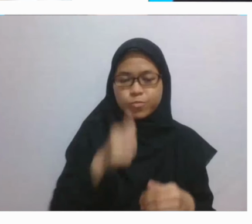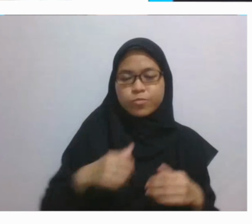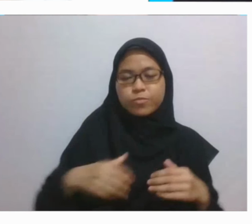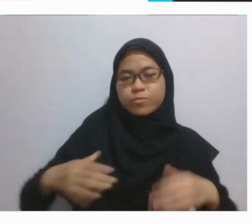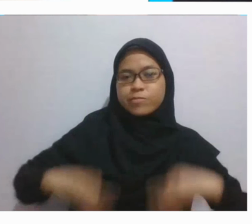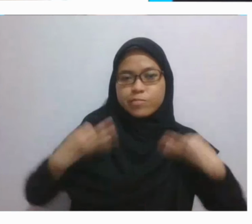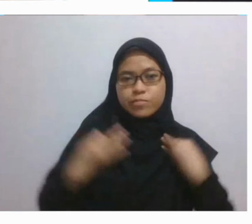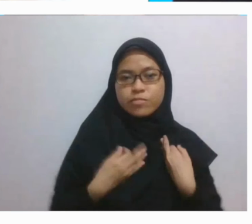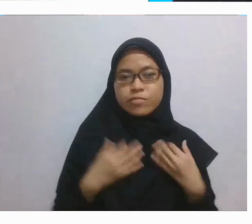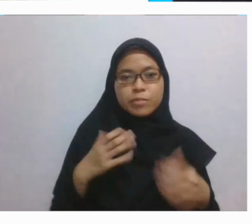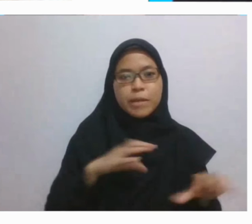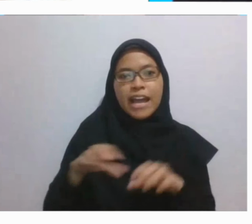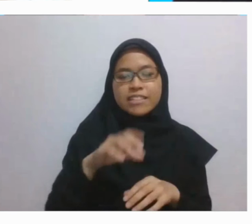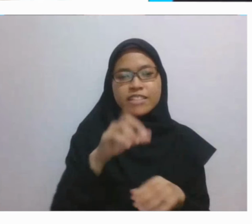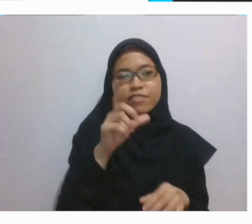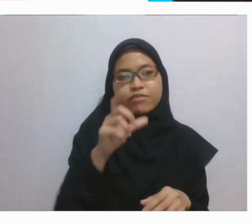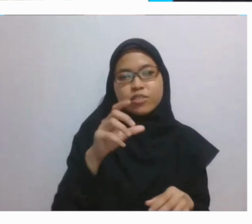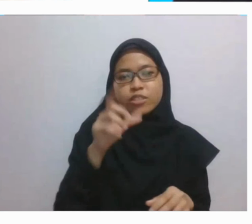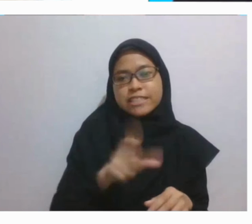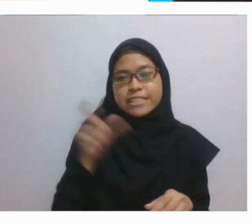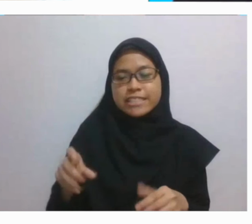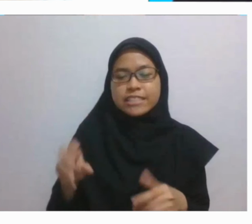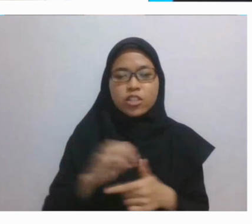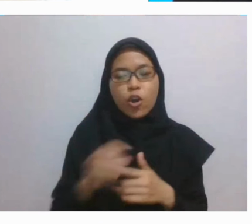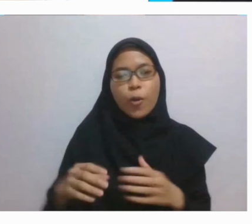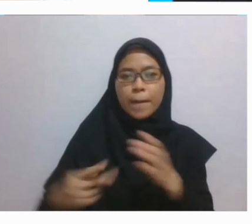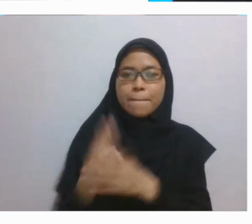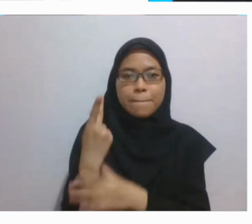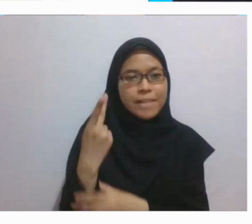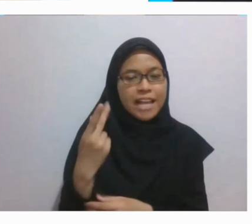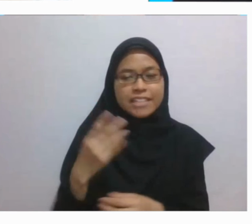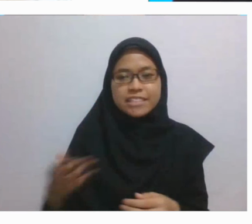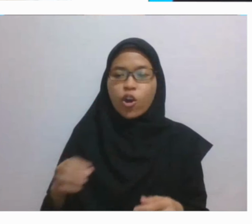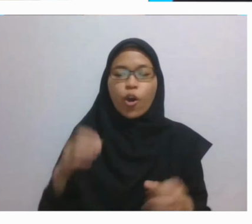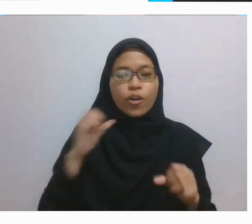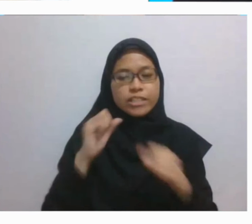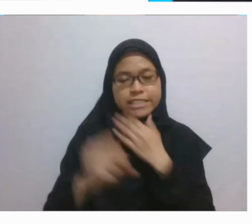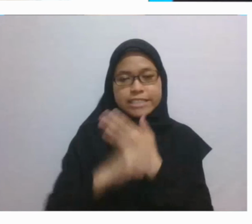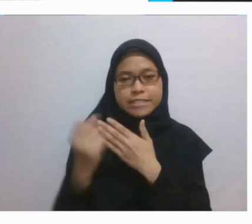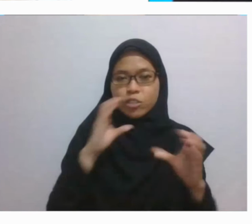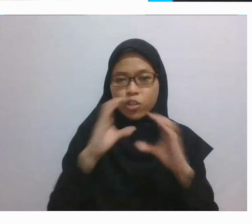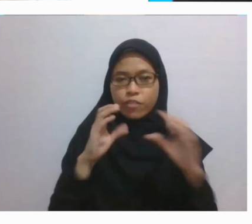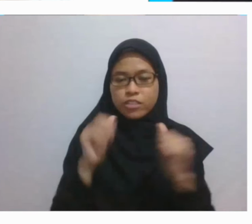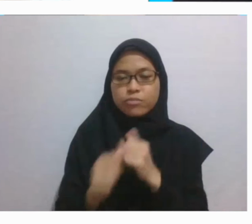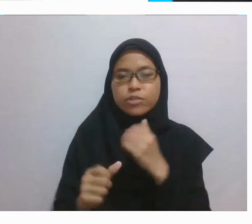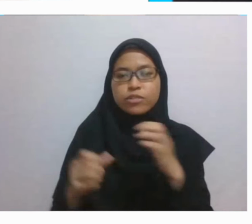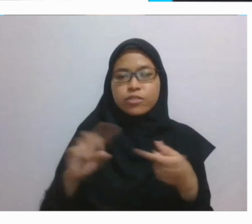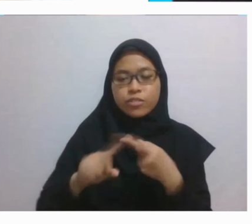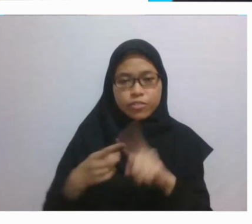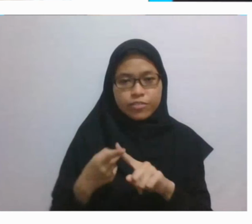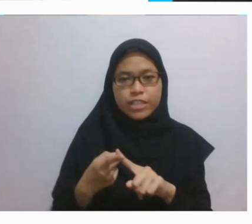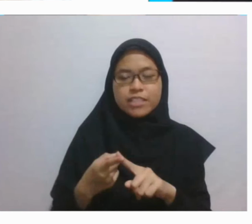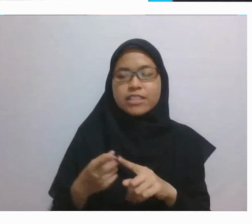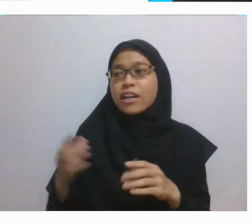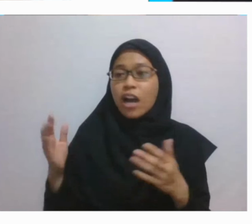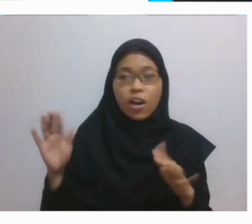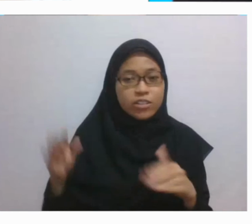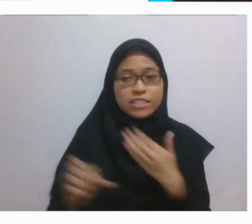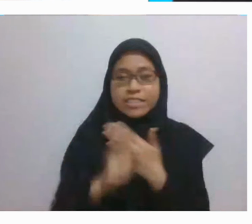a roundabout and planting it, or whether it's just a simple conversation with friends. All those different ways of bringing nature into our